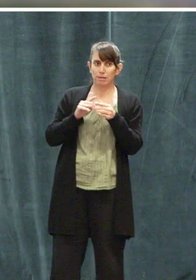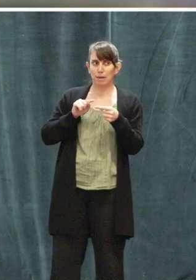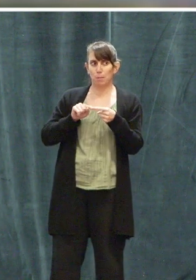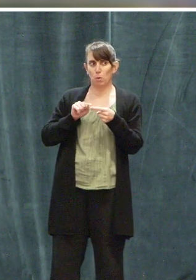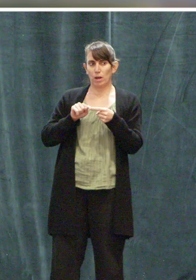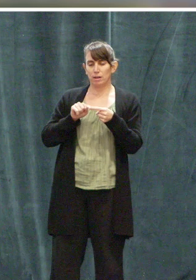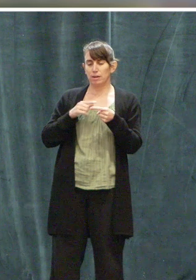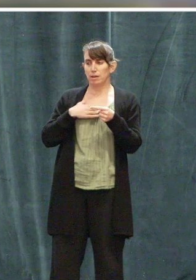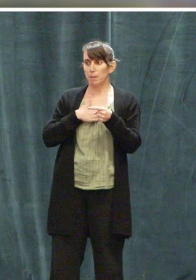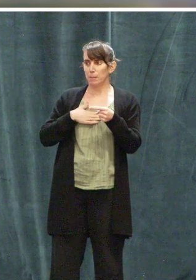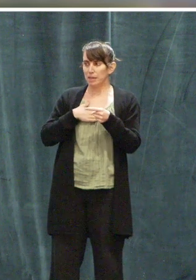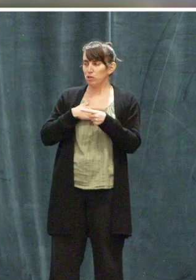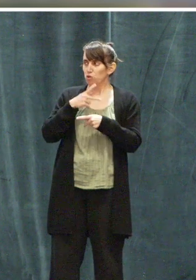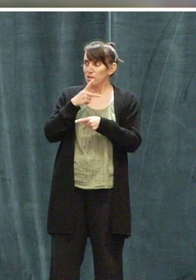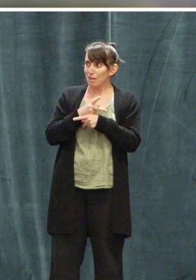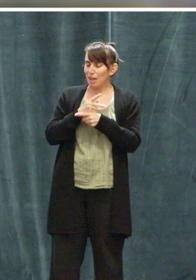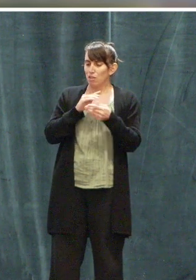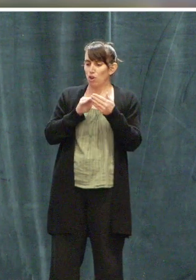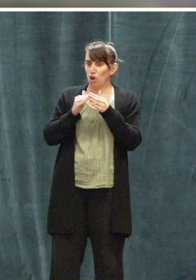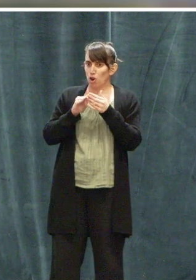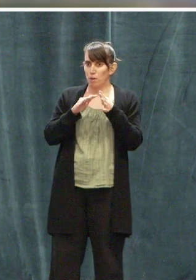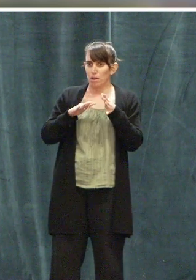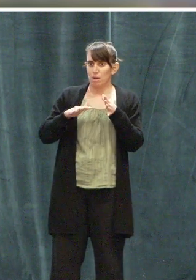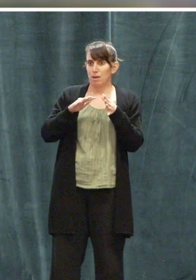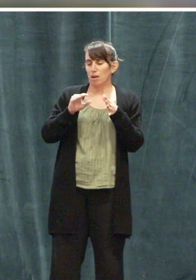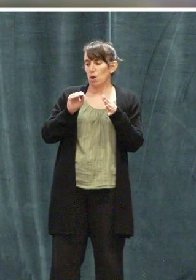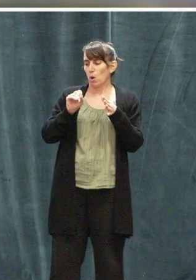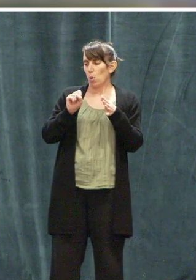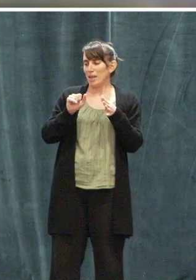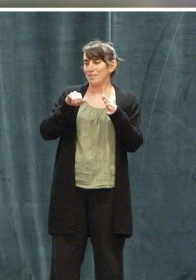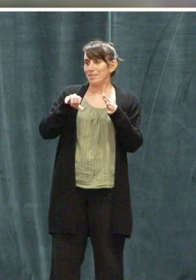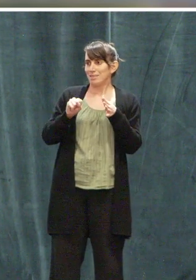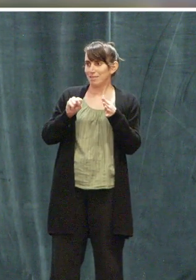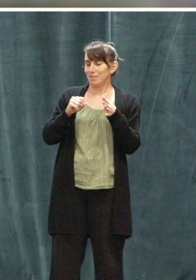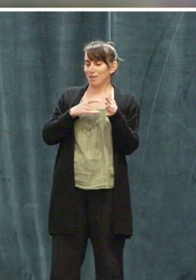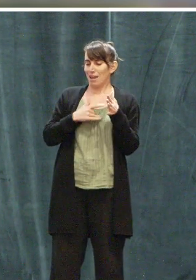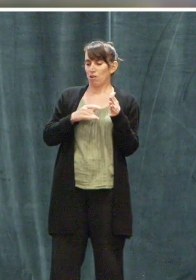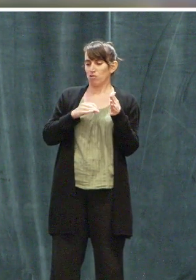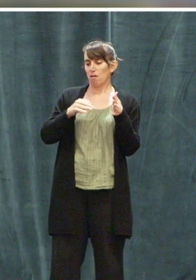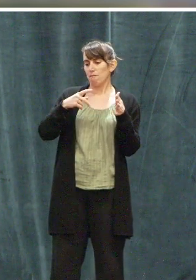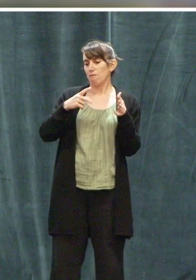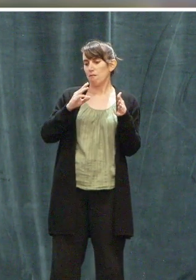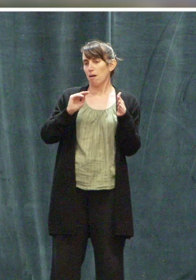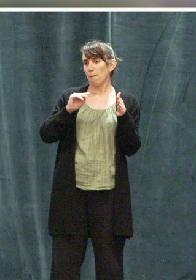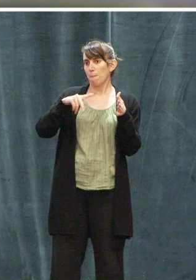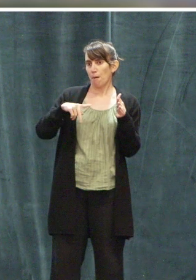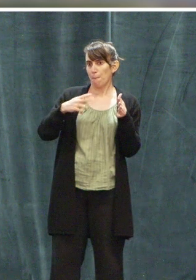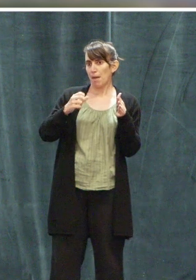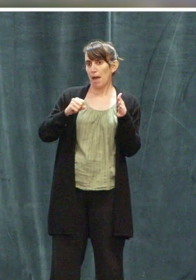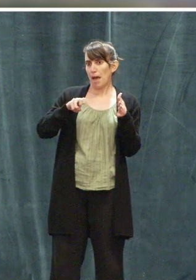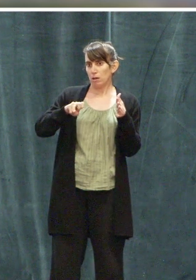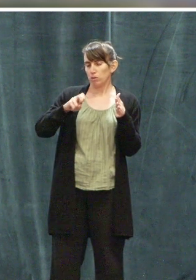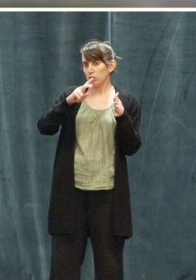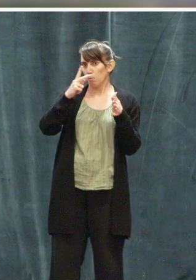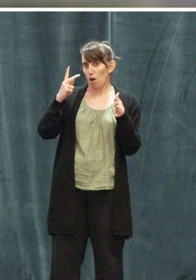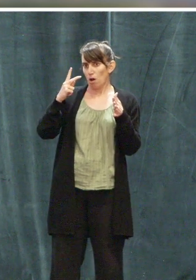1, please retain the urban oasis character of Pump House Park. It is one of the only havens we have in this